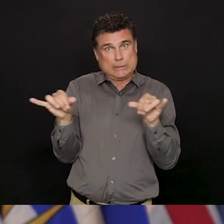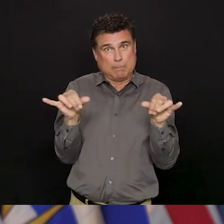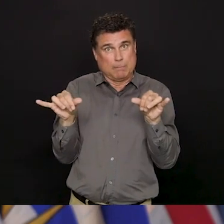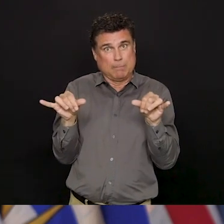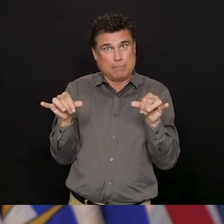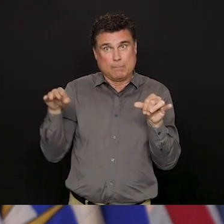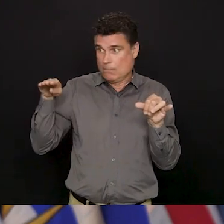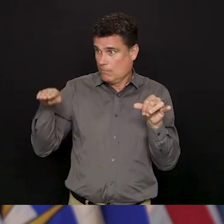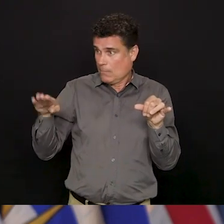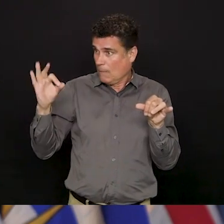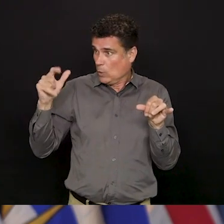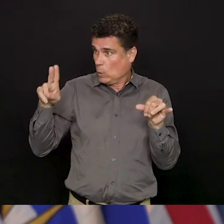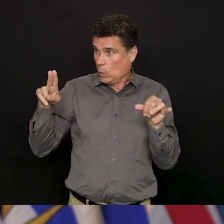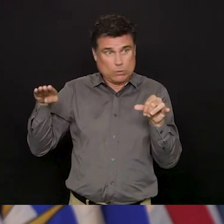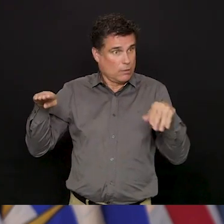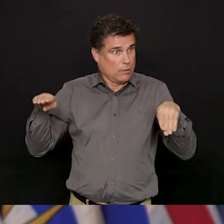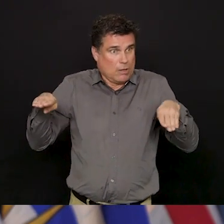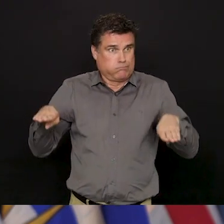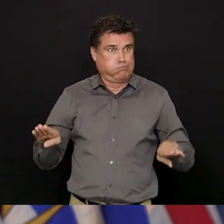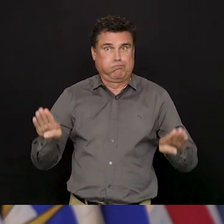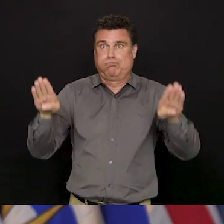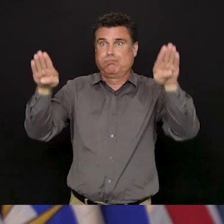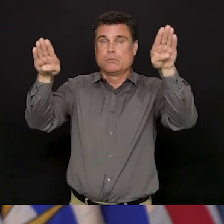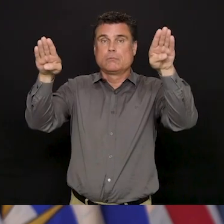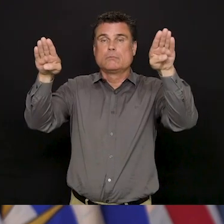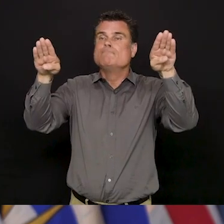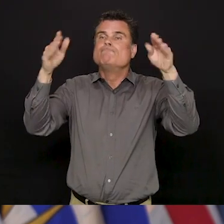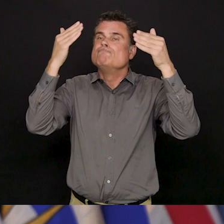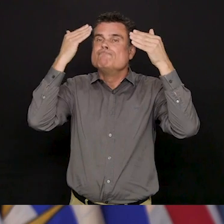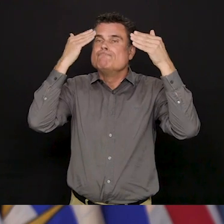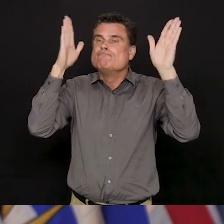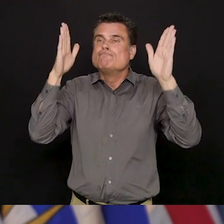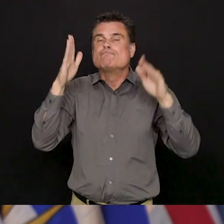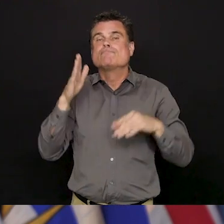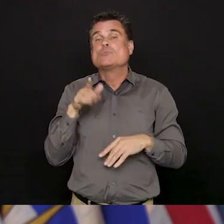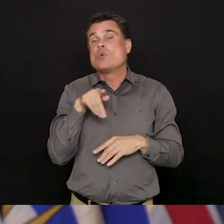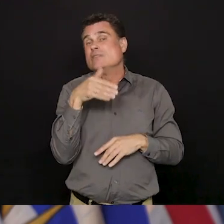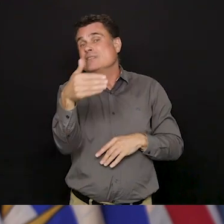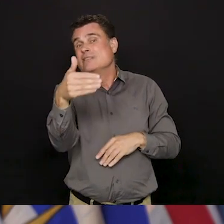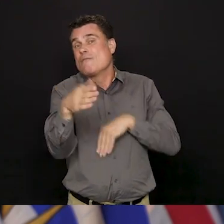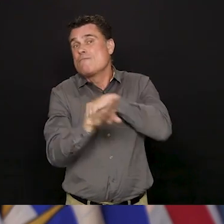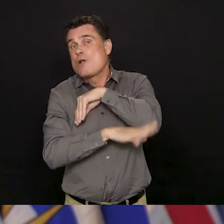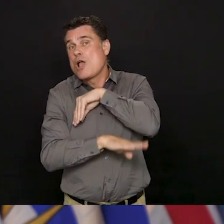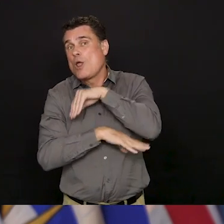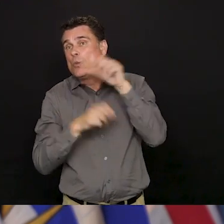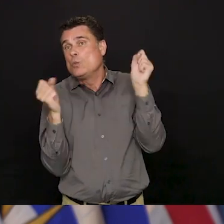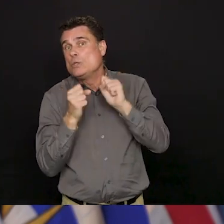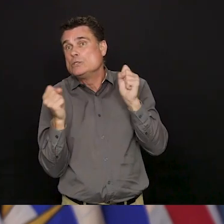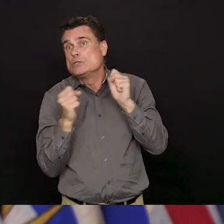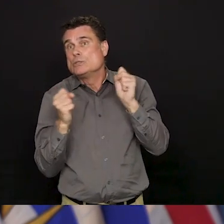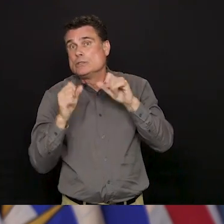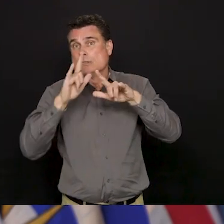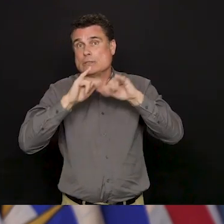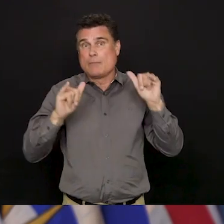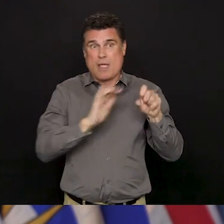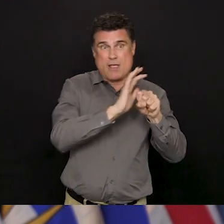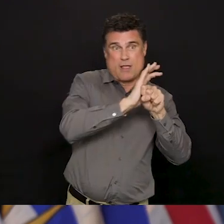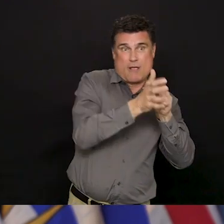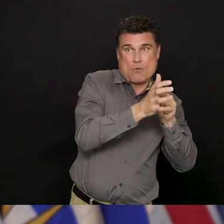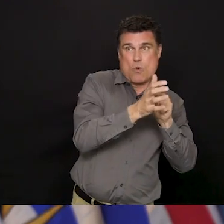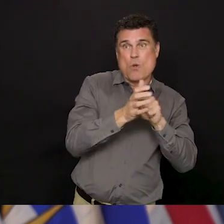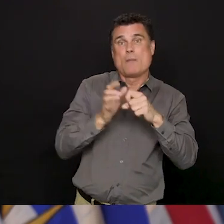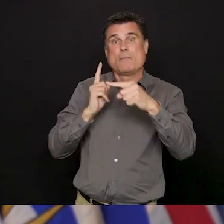influenza complicating things and the other respiratory viruses that we see, it's much more challenging to detect which one